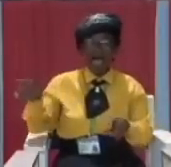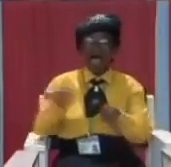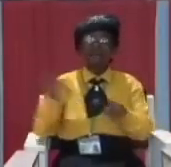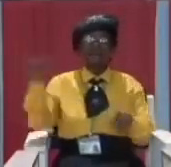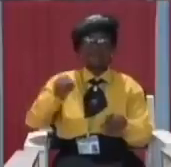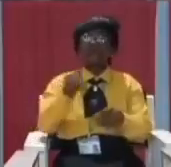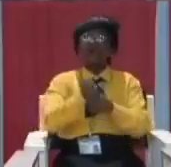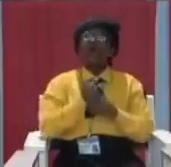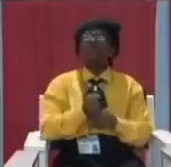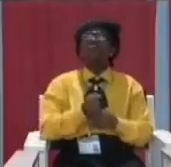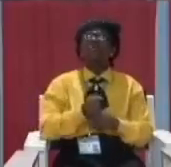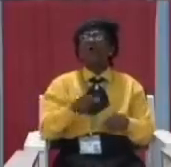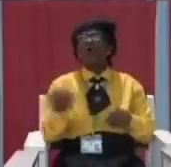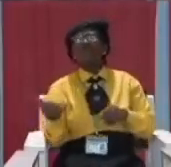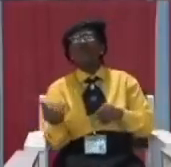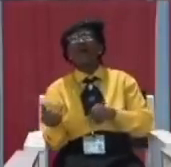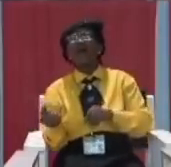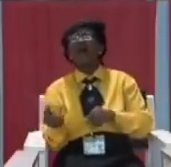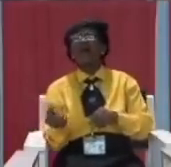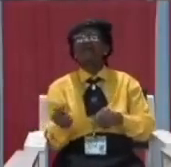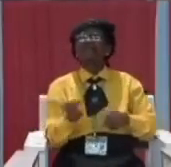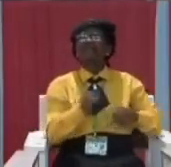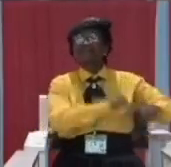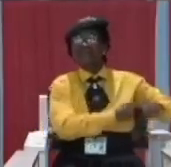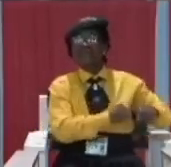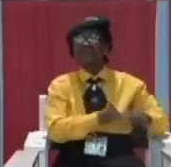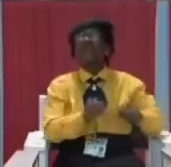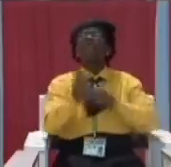wind, change direction.